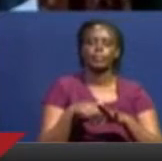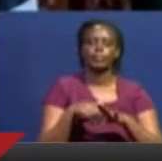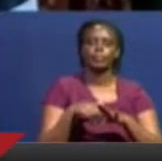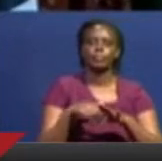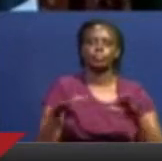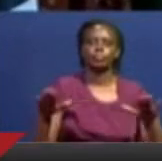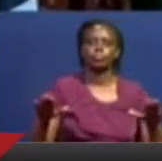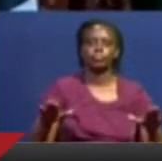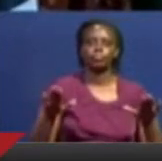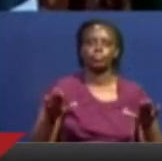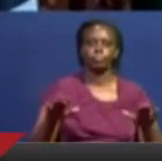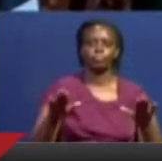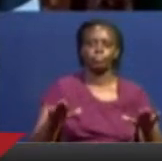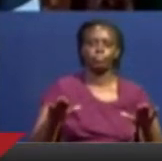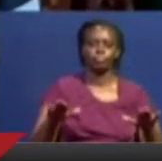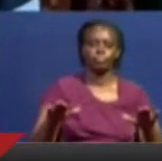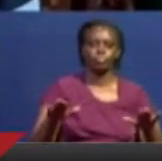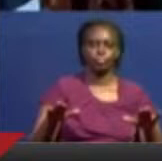order.